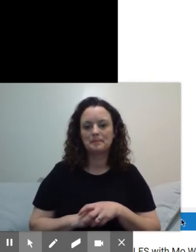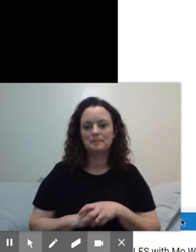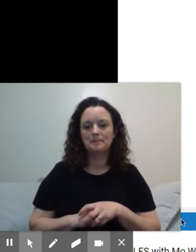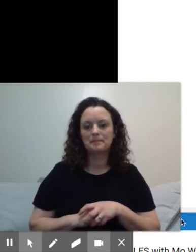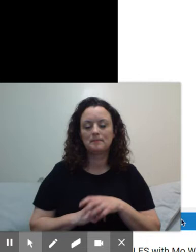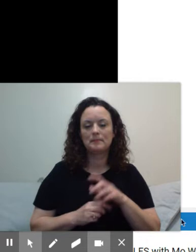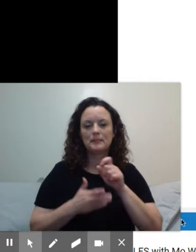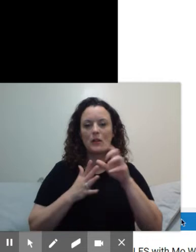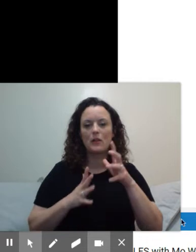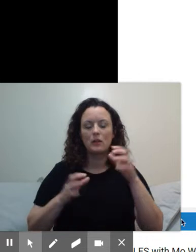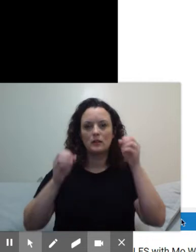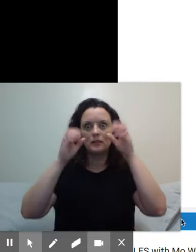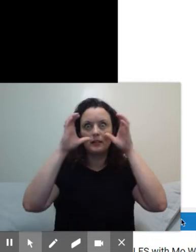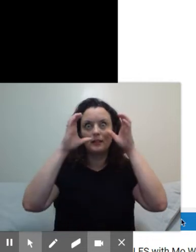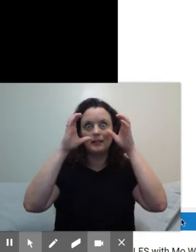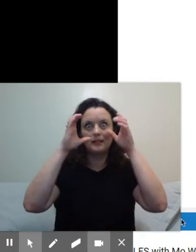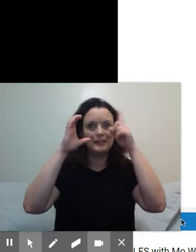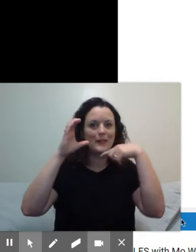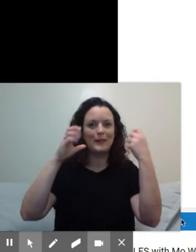This author looks terrified.